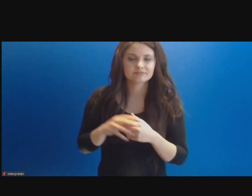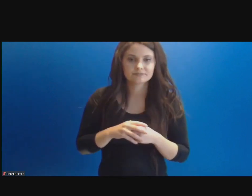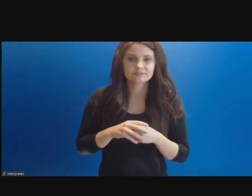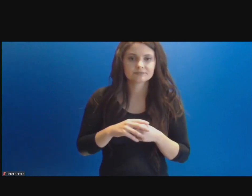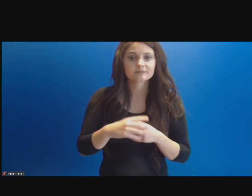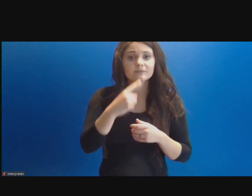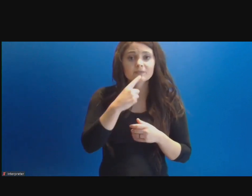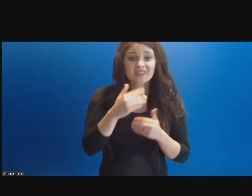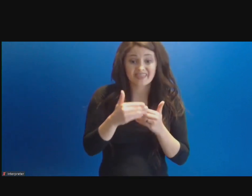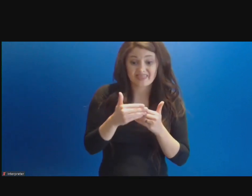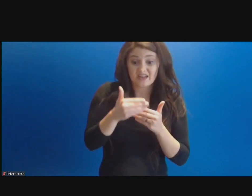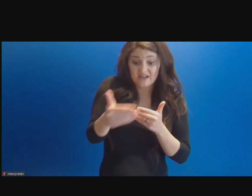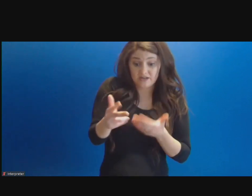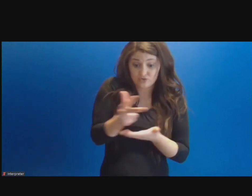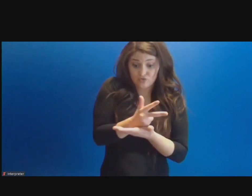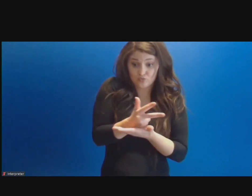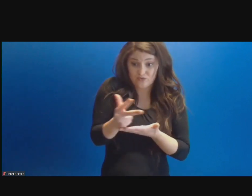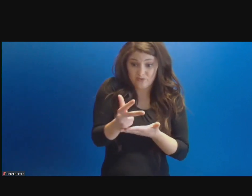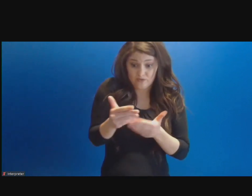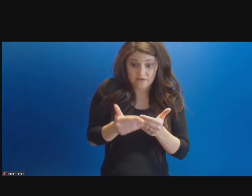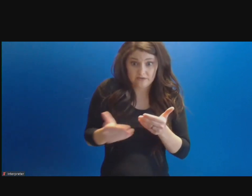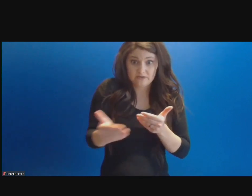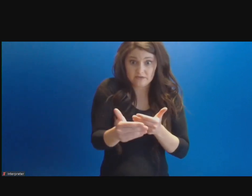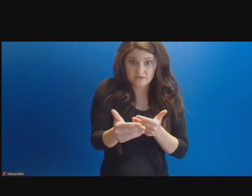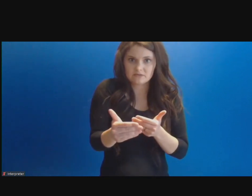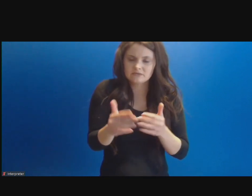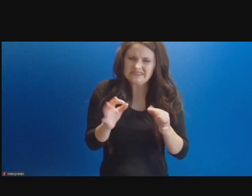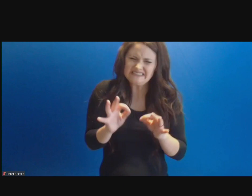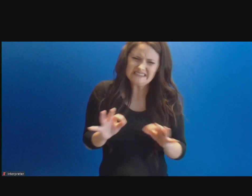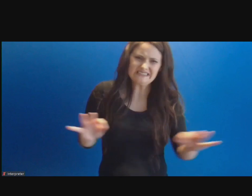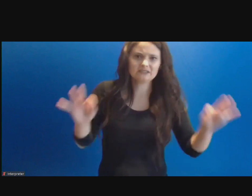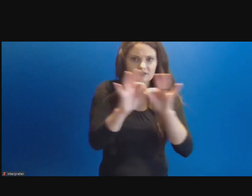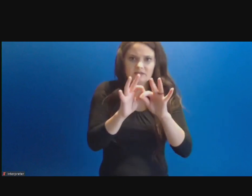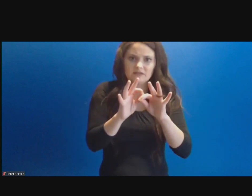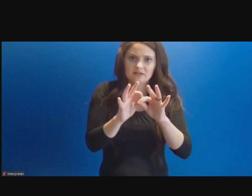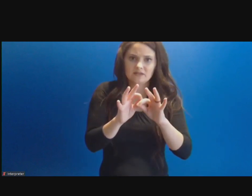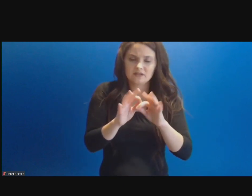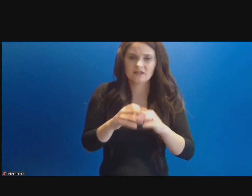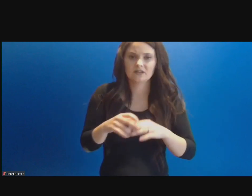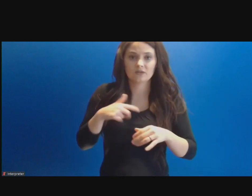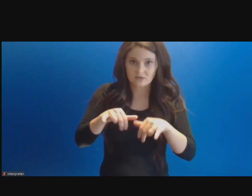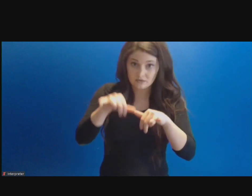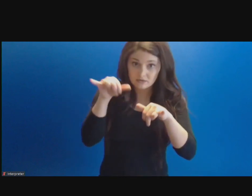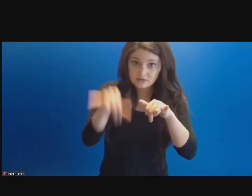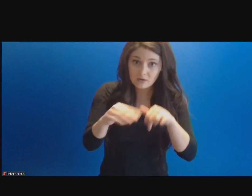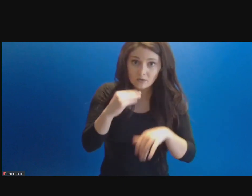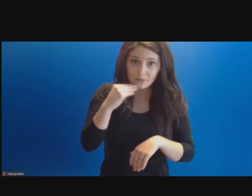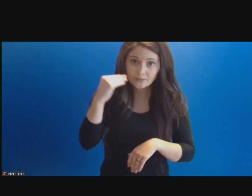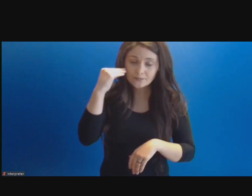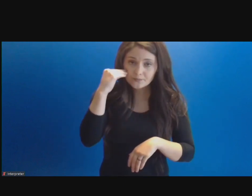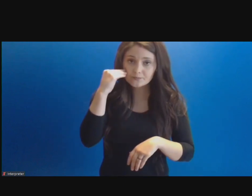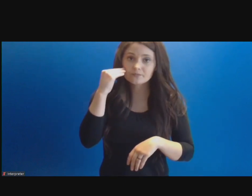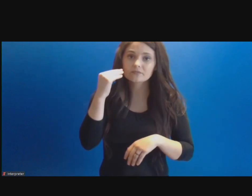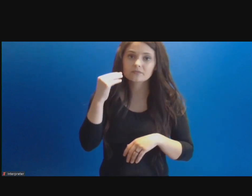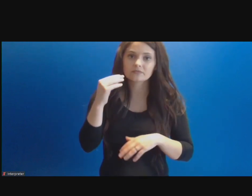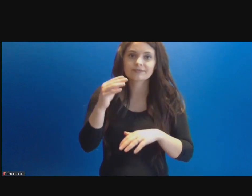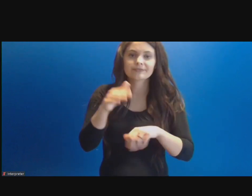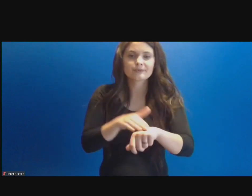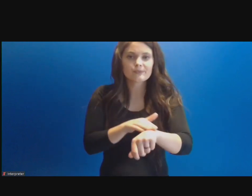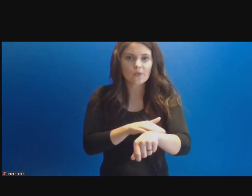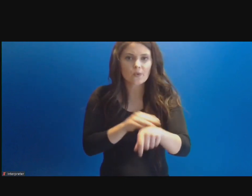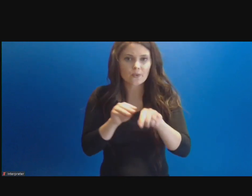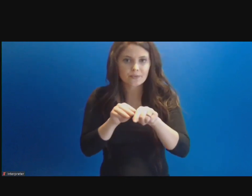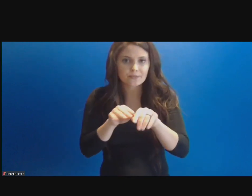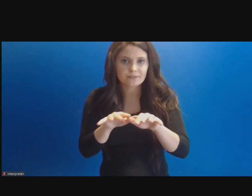the next 3 weeks are critical as we stay home and slow the